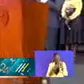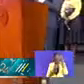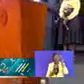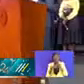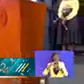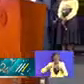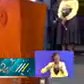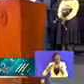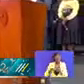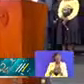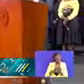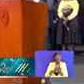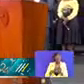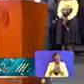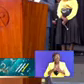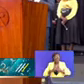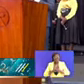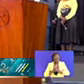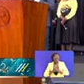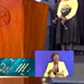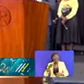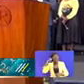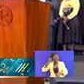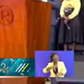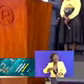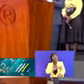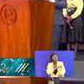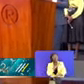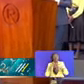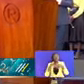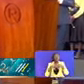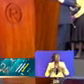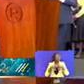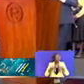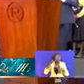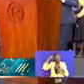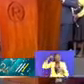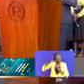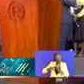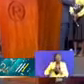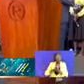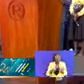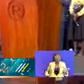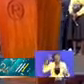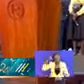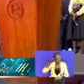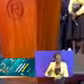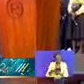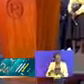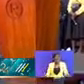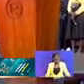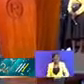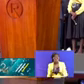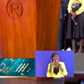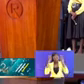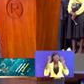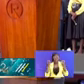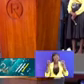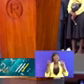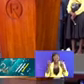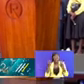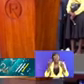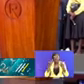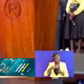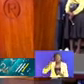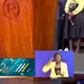something was under pressure for so long it was just waiting for an opening for there to be an eruption and